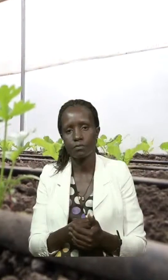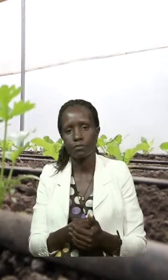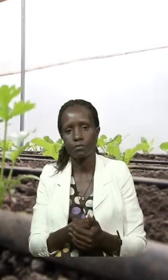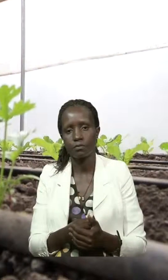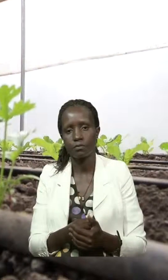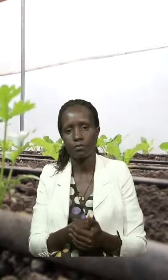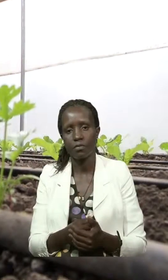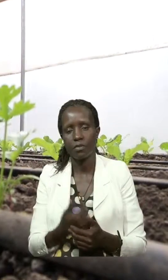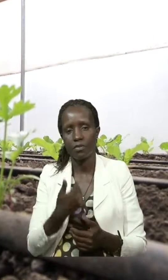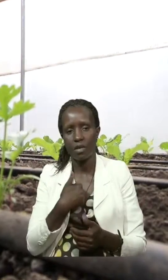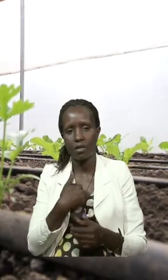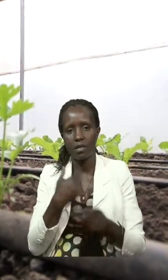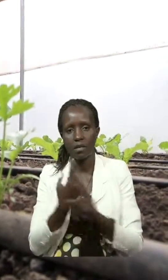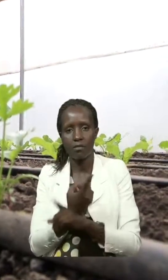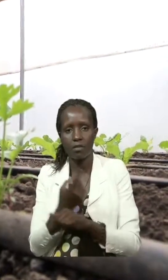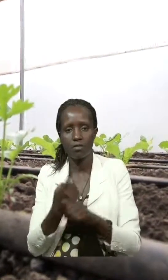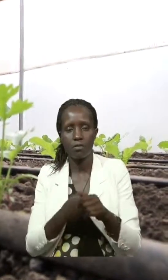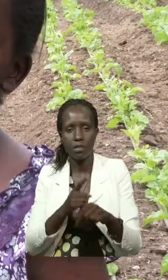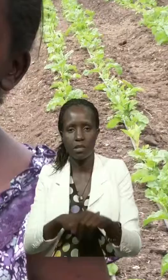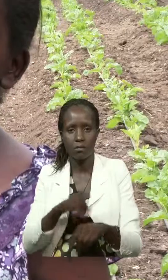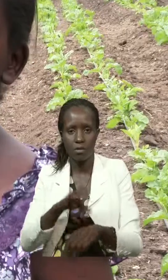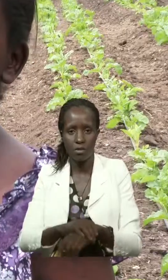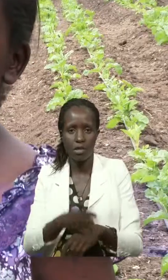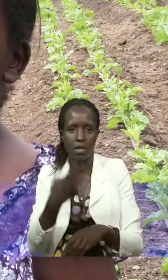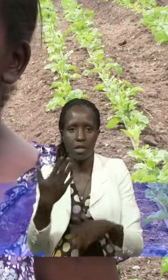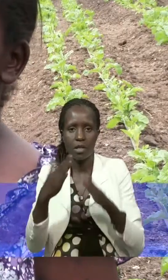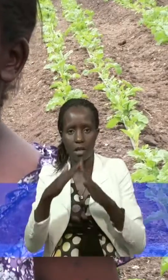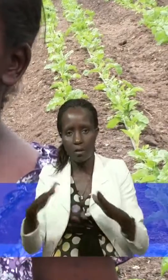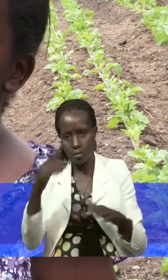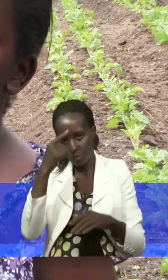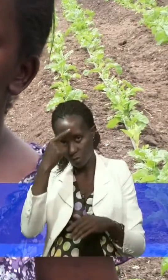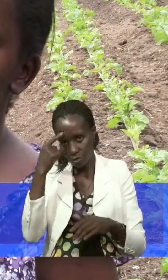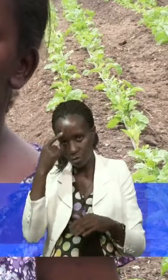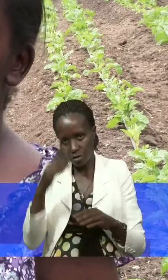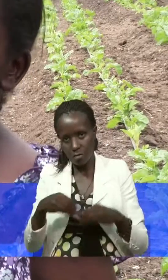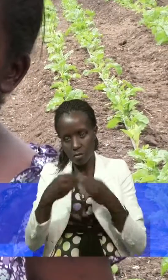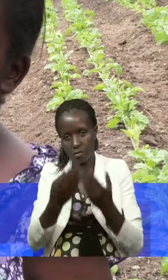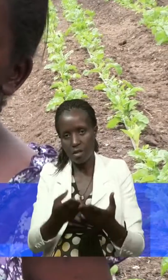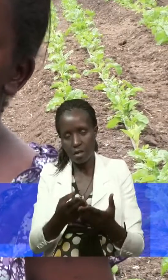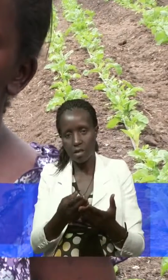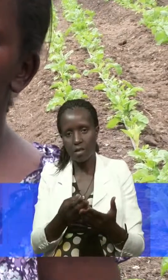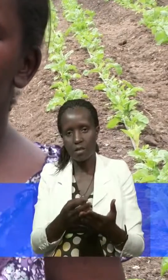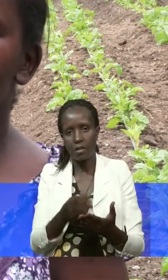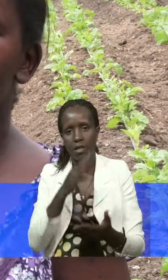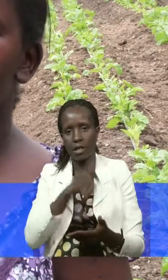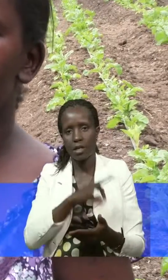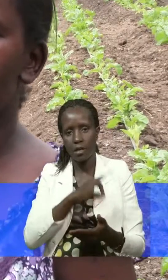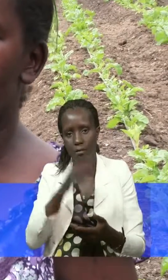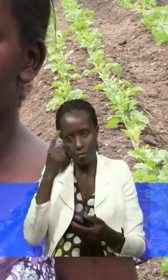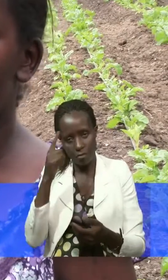How we have had a difference since we got the greenhouse, because it is providing revenue for the